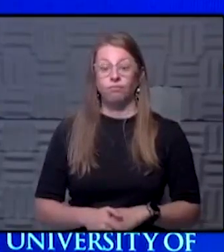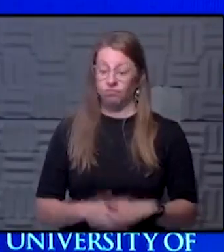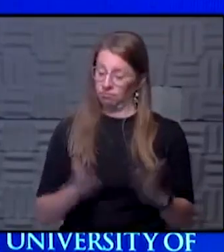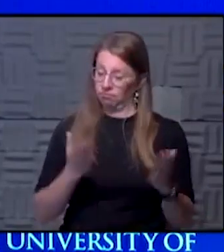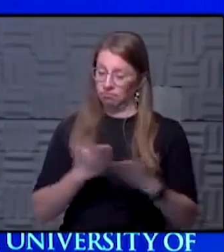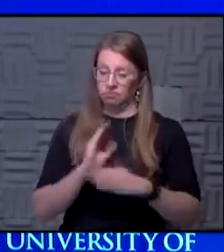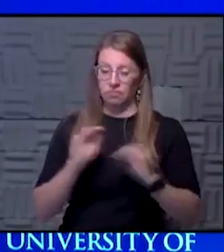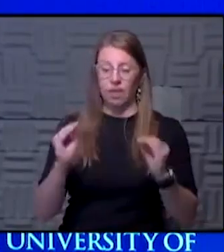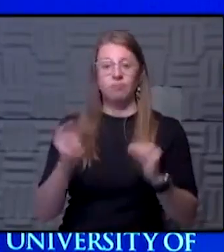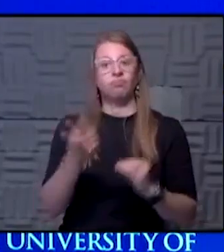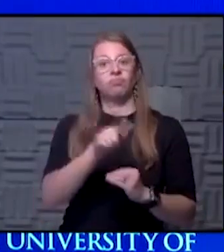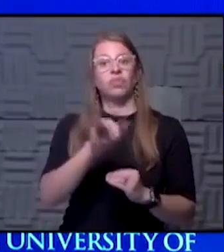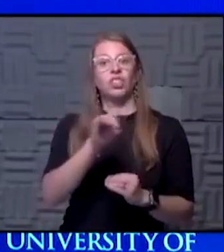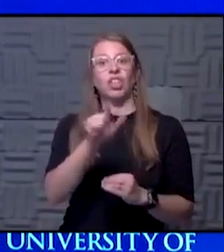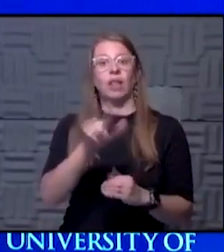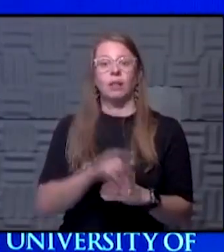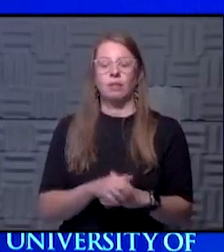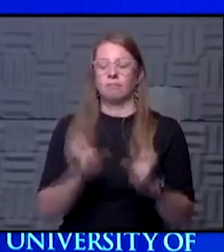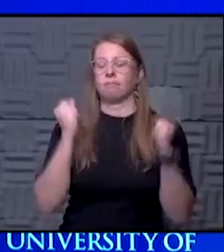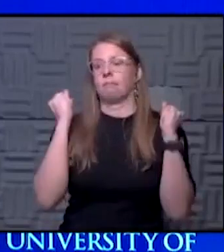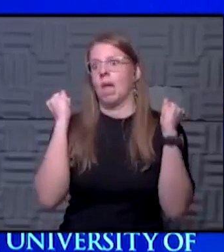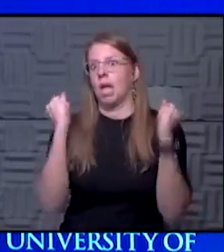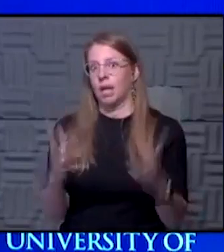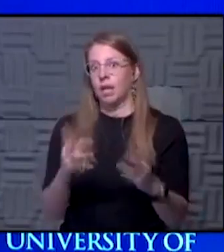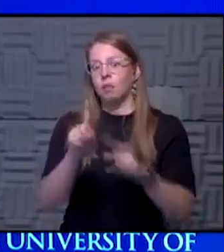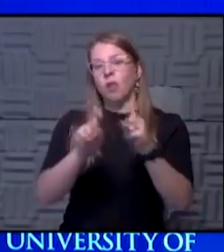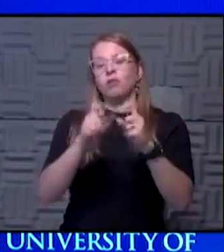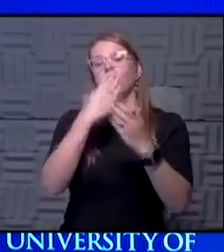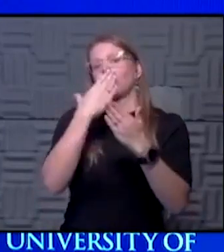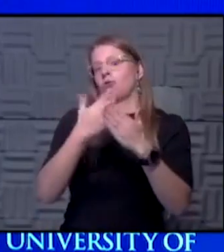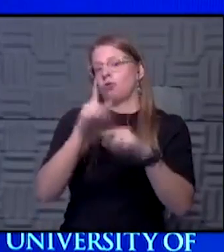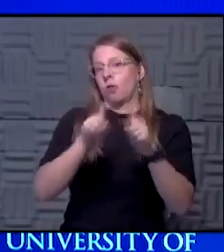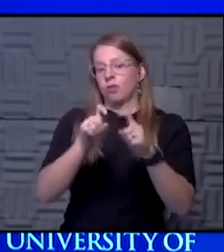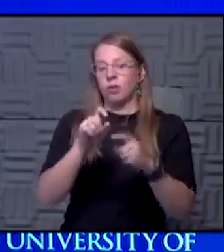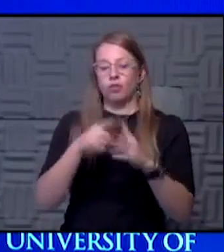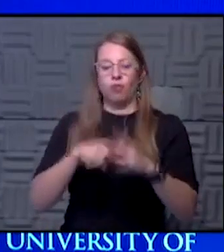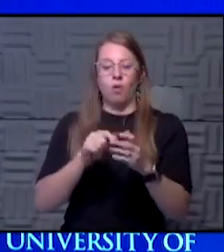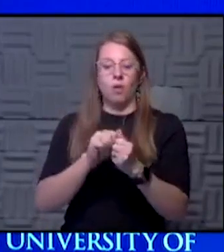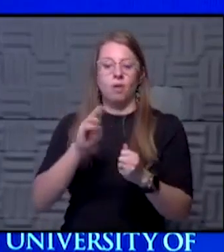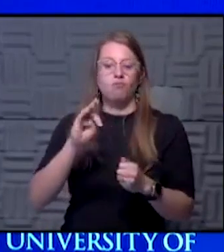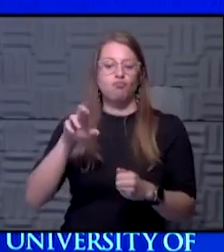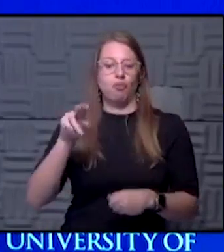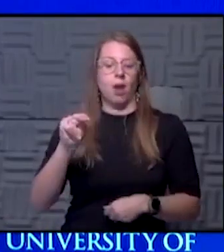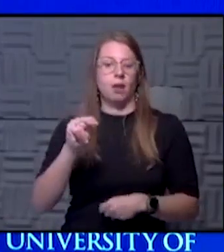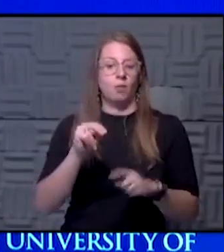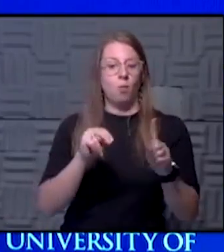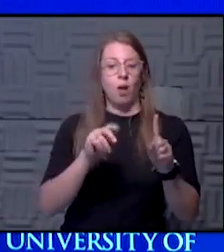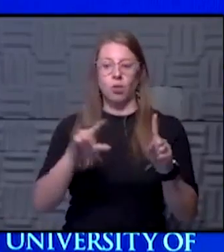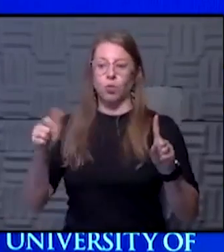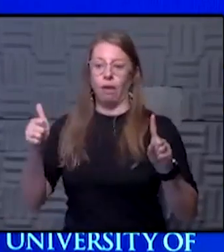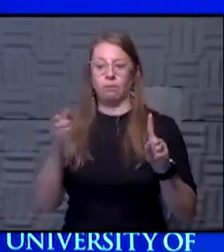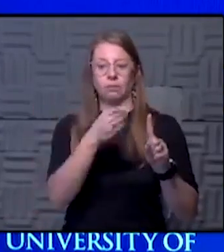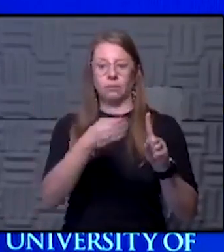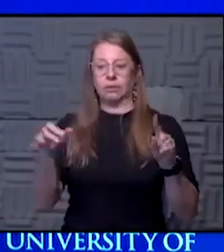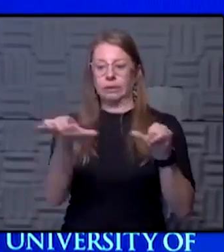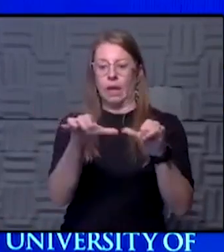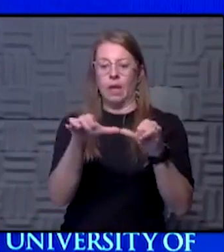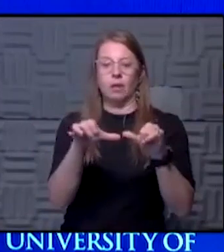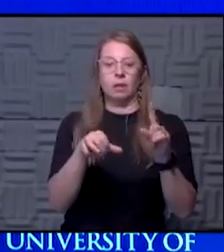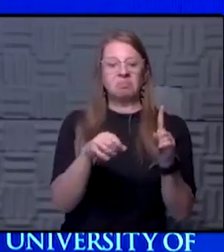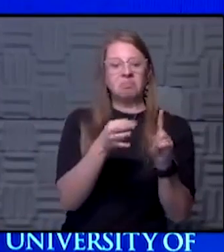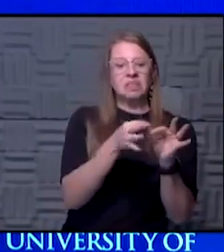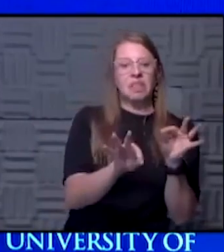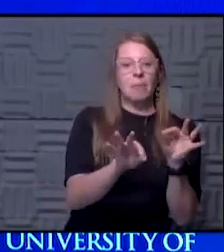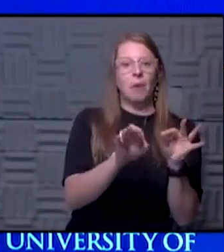All right, you're up. We got tons, and they're good questions. I'm going to start with Brian. On a scale of 1 to 10, with 1 being a simple